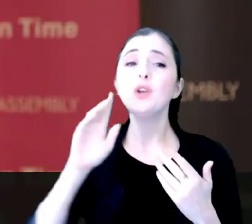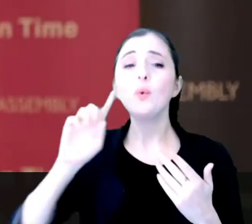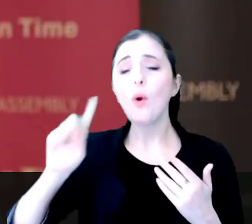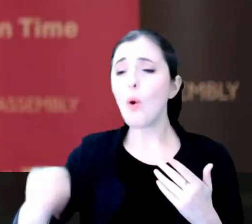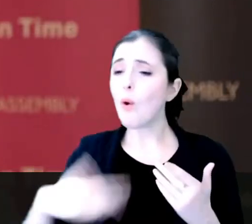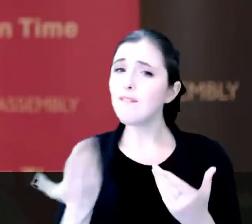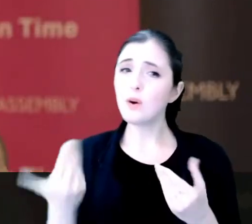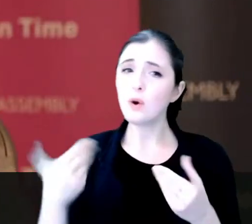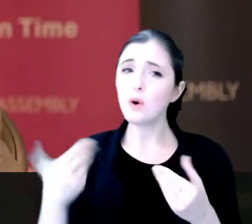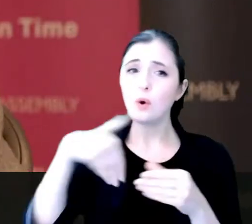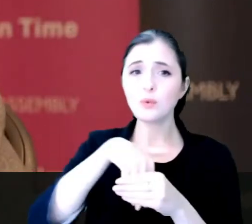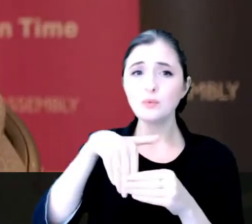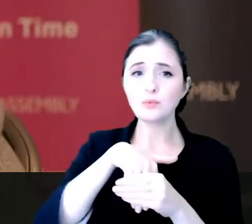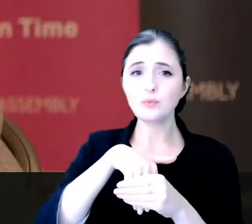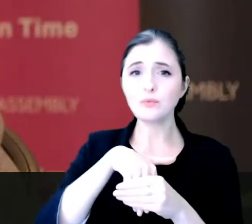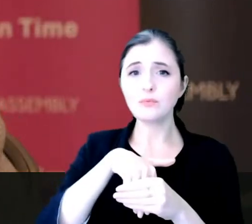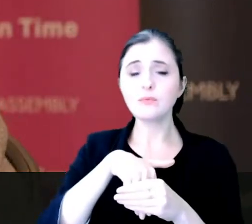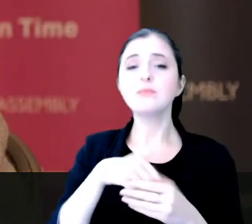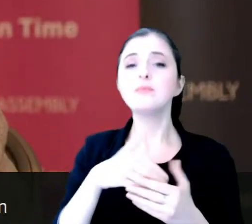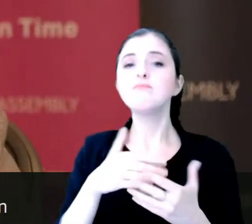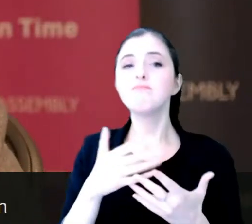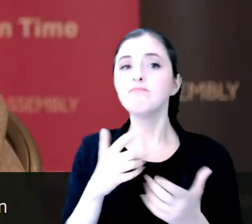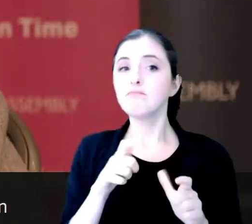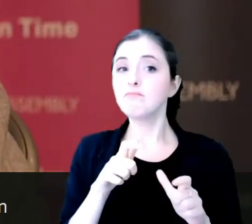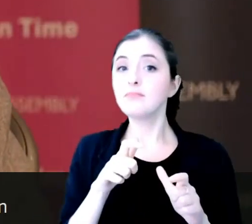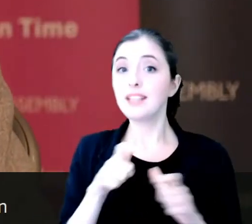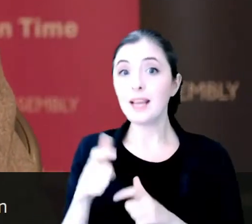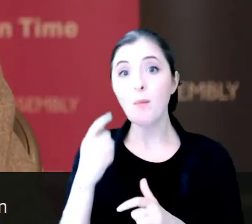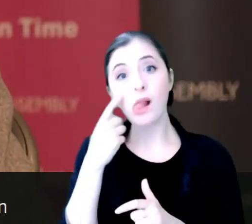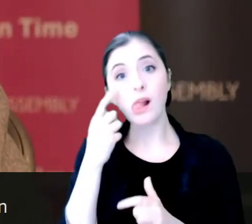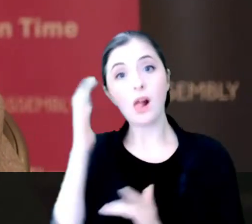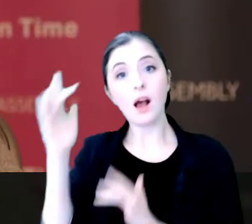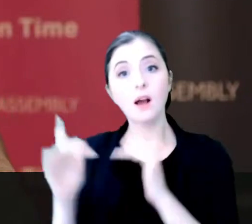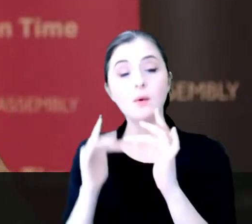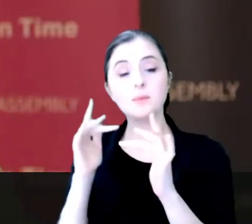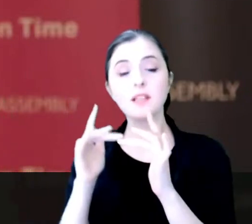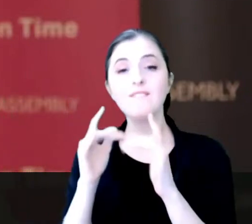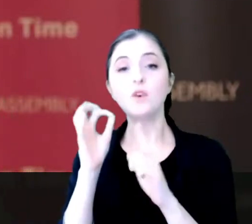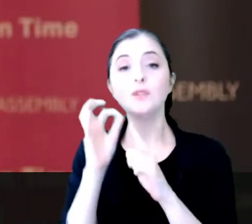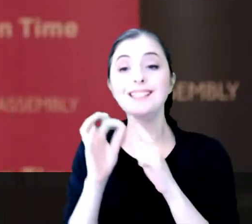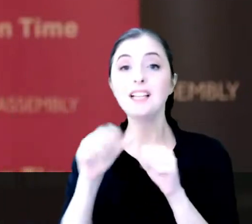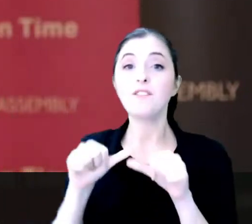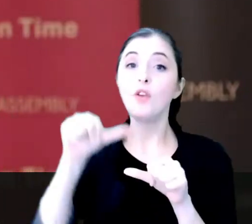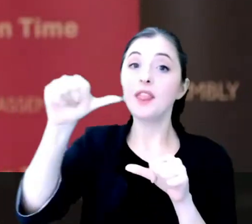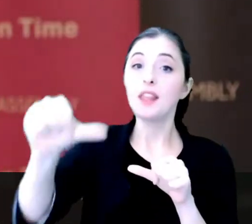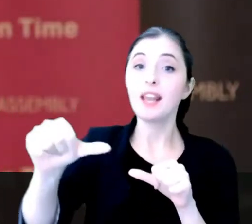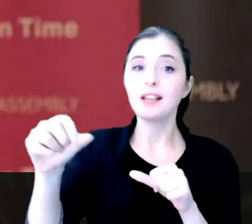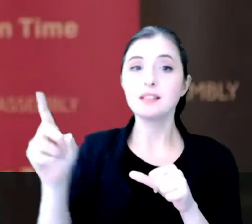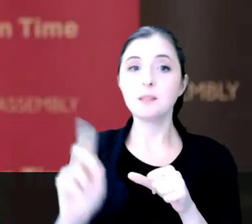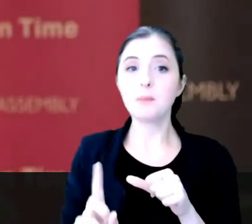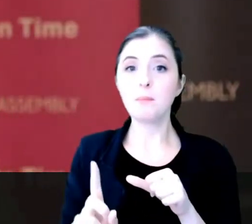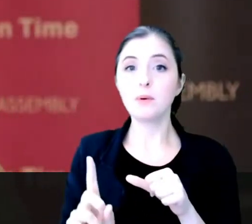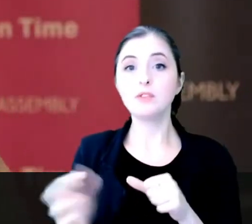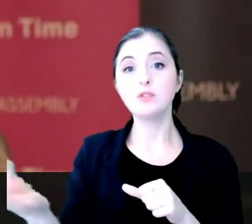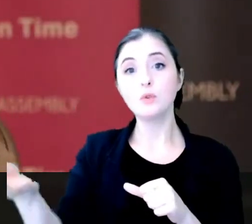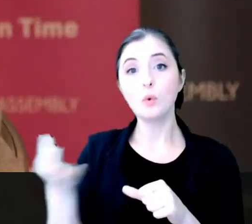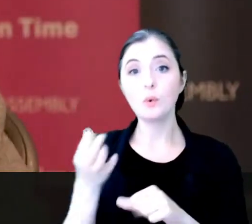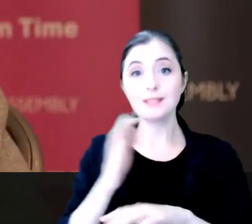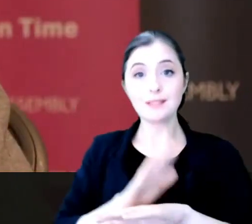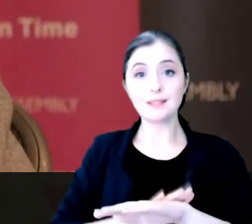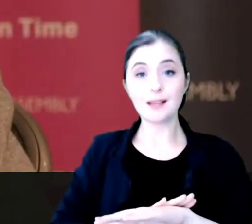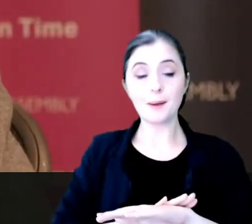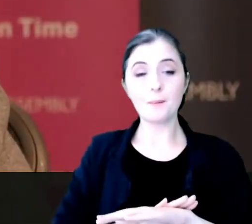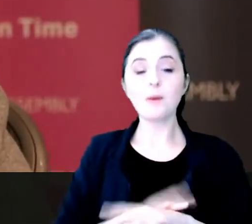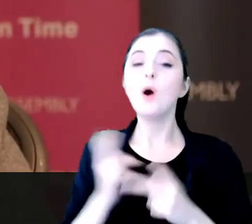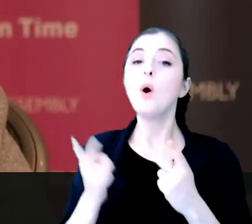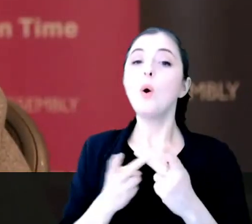Don't forget to keep an eye on our website for details of the next People's Question Time. You can also keep up to date